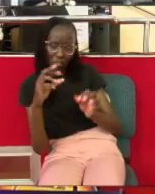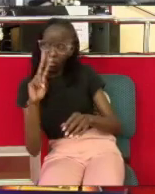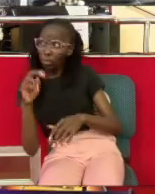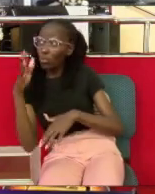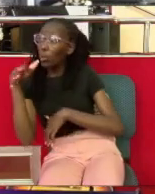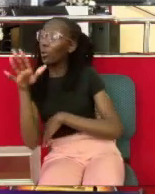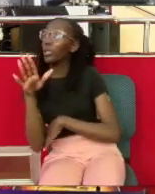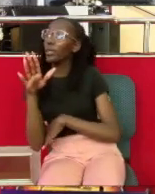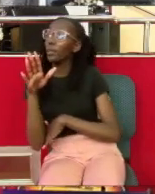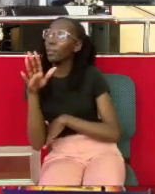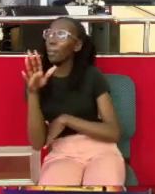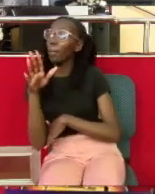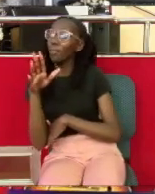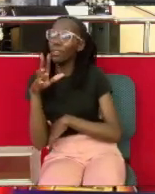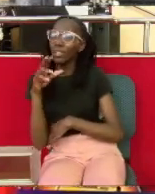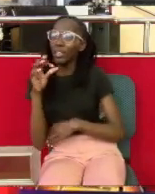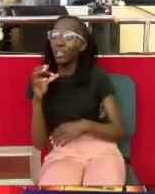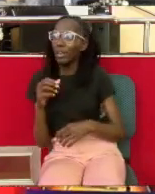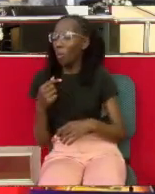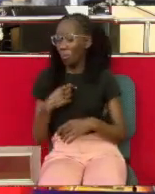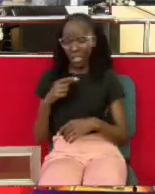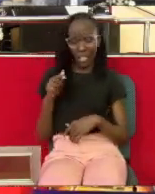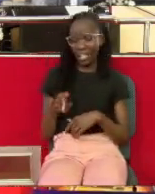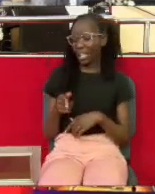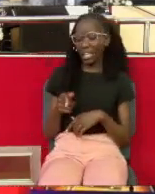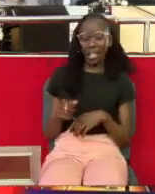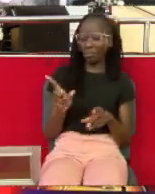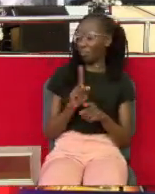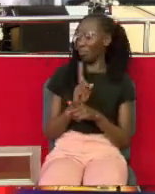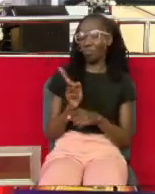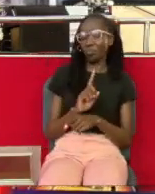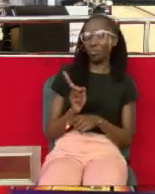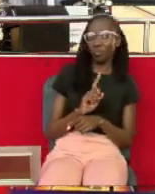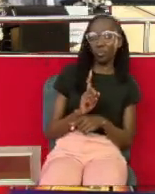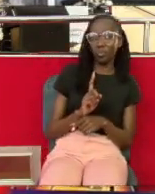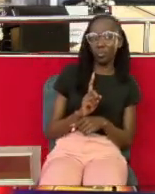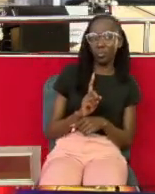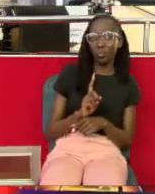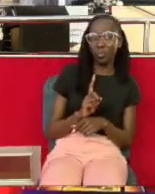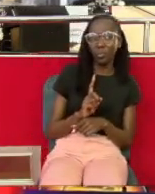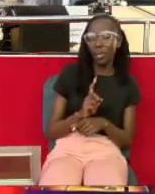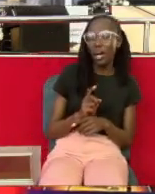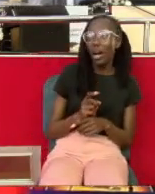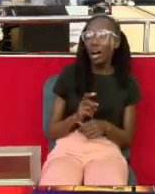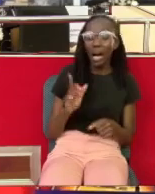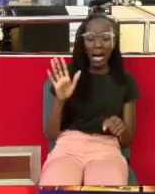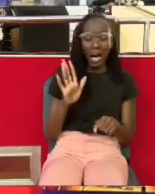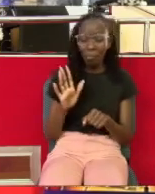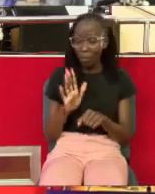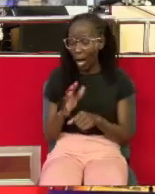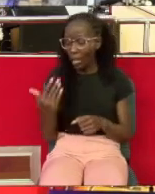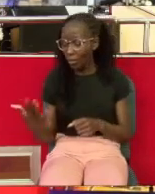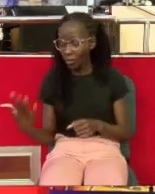si Mungu, I would not have come this far. Singalikuja umbali huu. The many things that I needed to do,